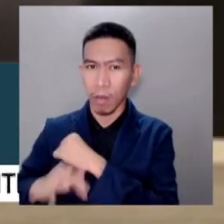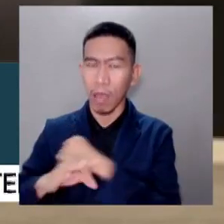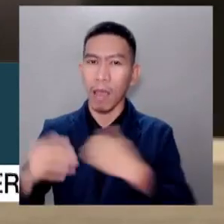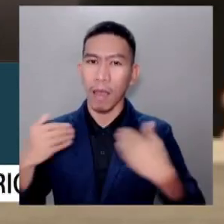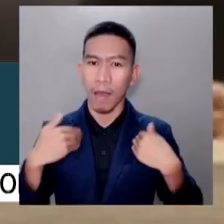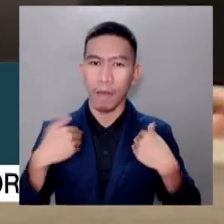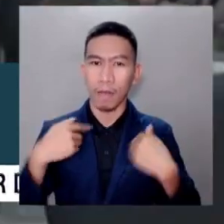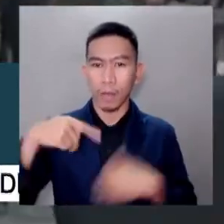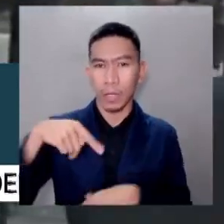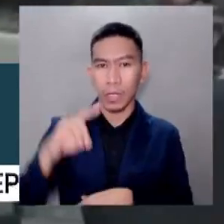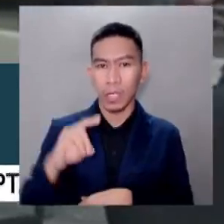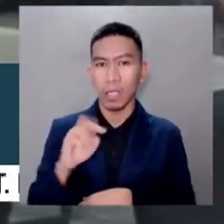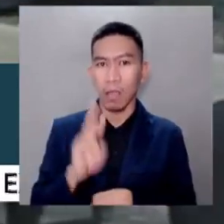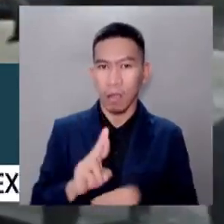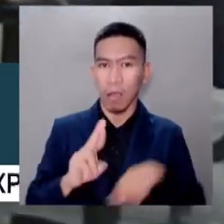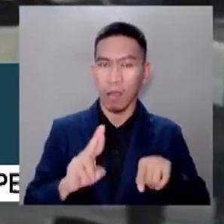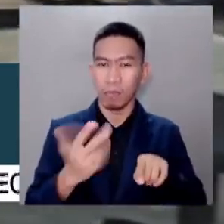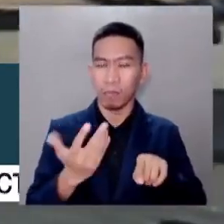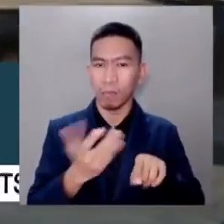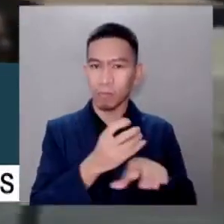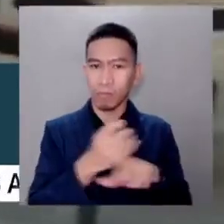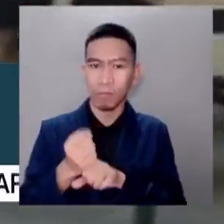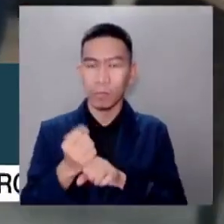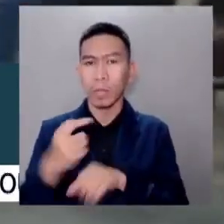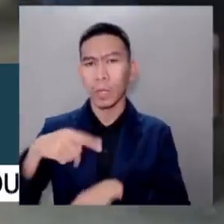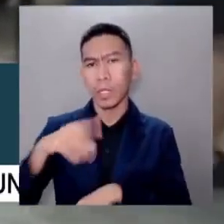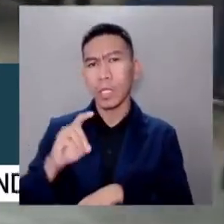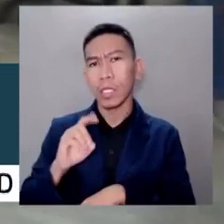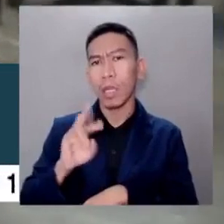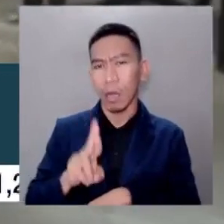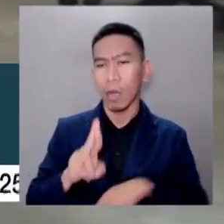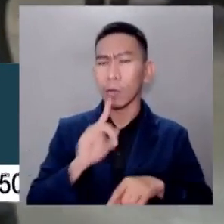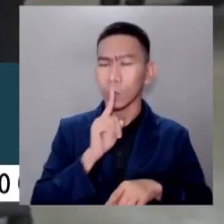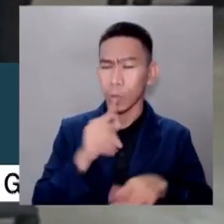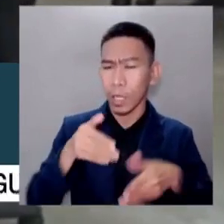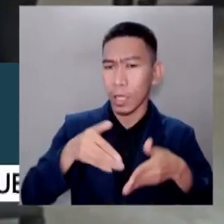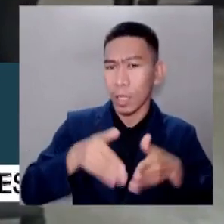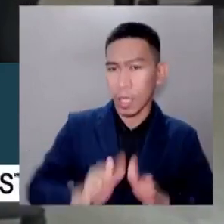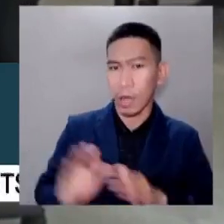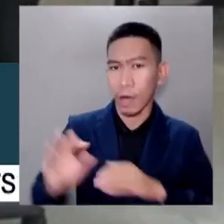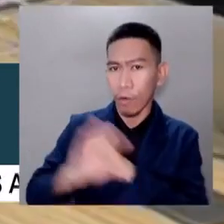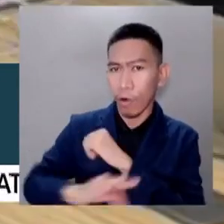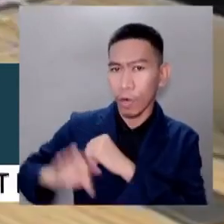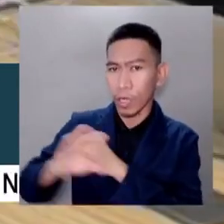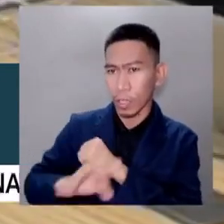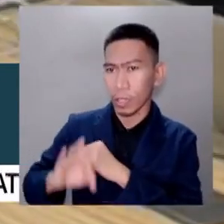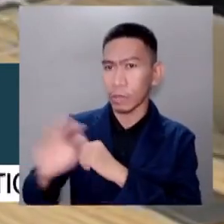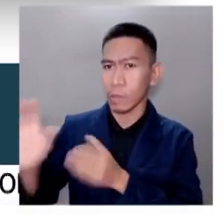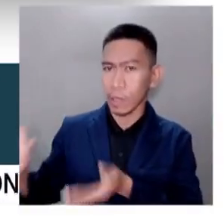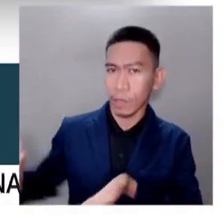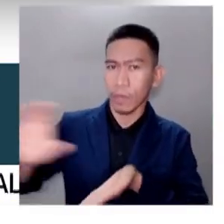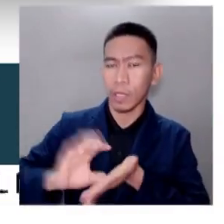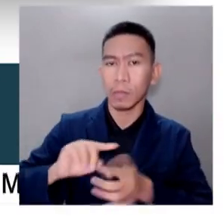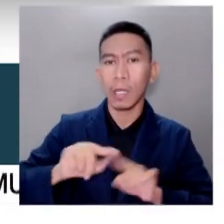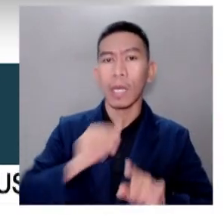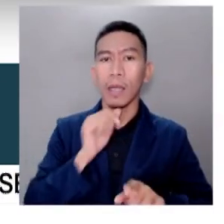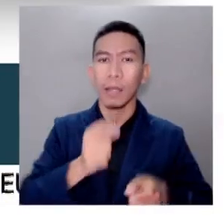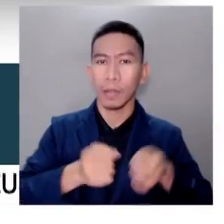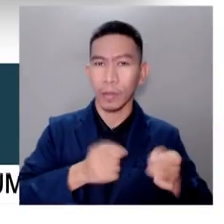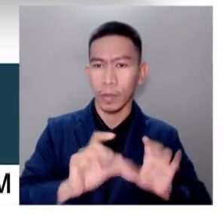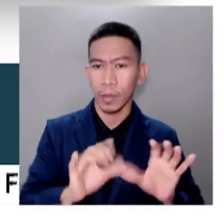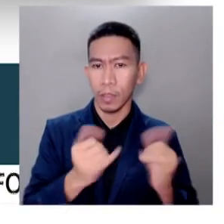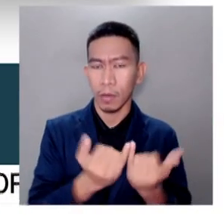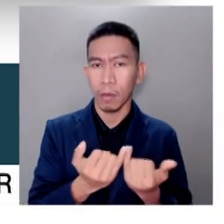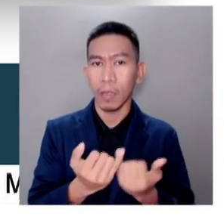PDRs. PDRs allow foreign entities to invest but not control companies in the country. The SEC now points out